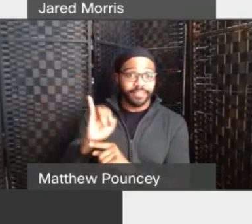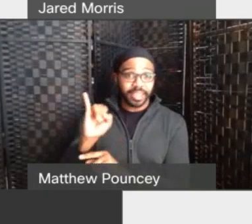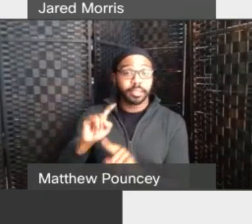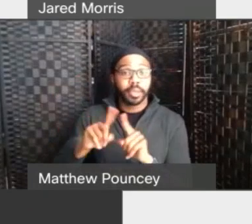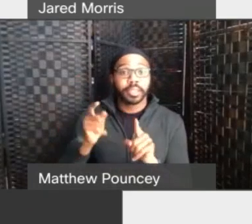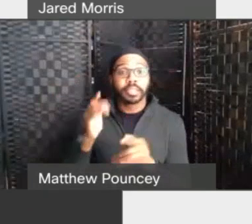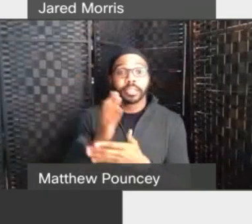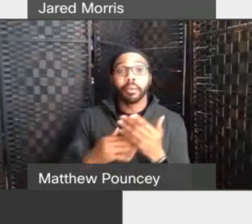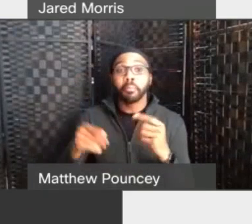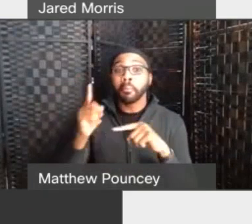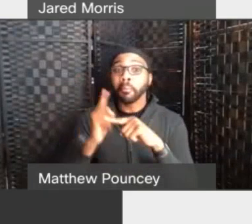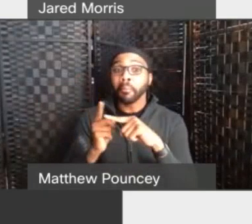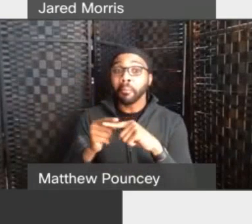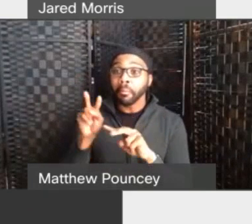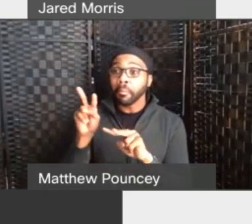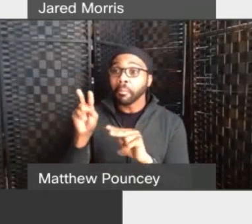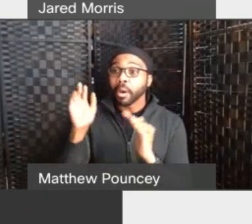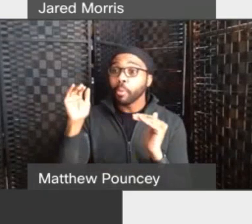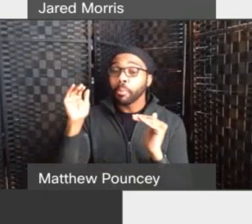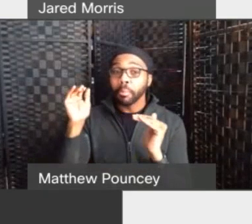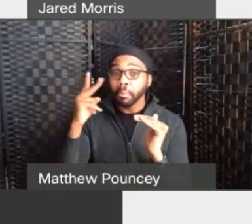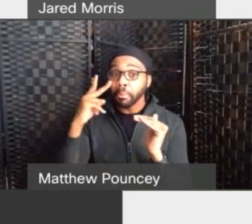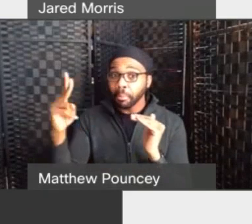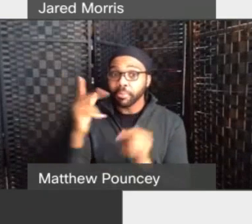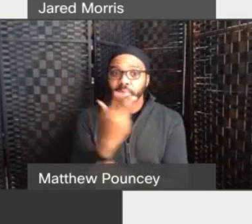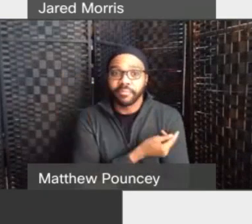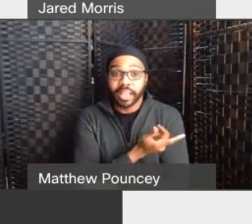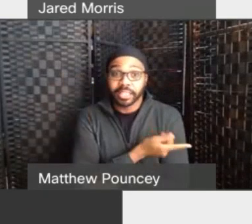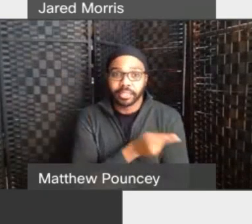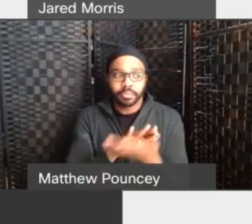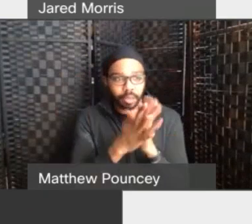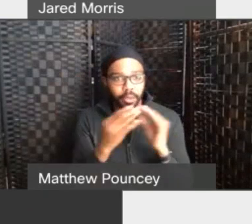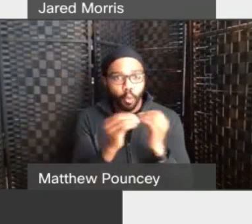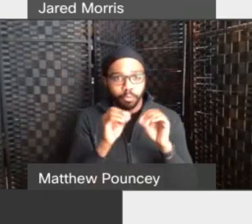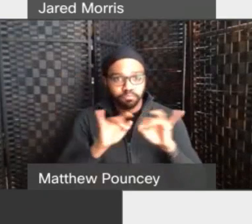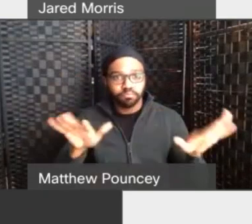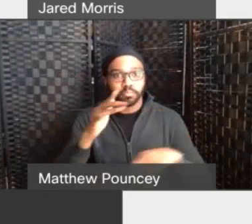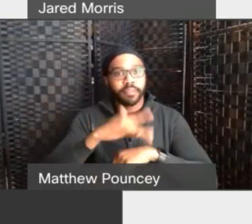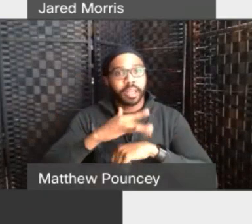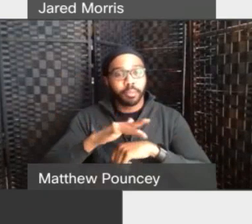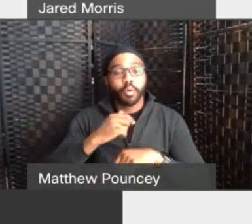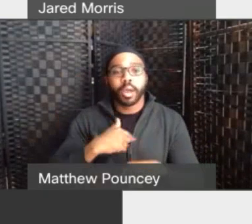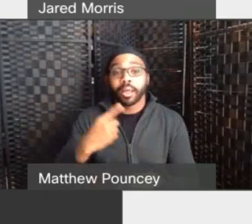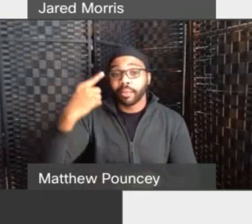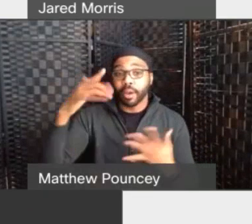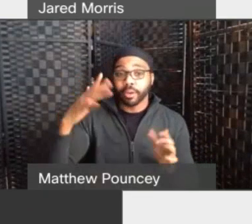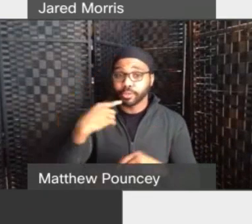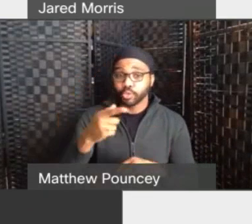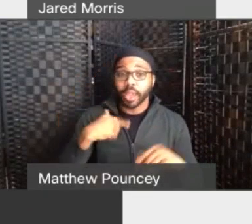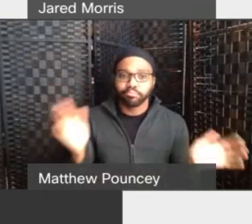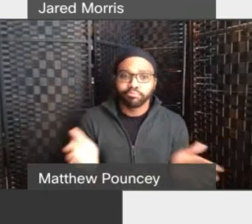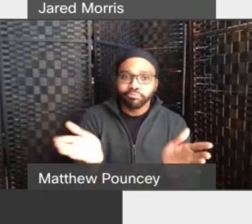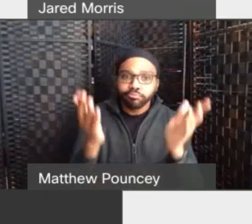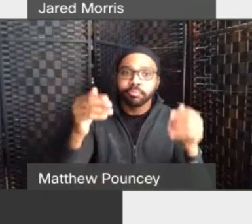the horizon with vaccine becoming available. As I said, I encourage